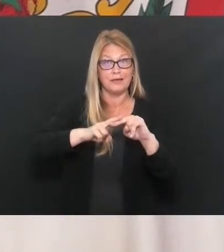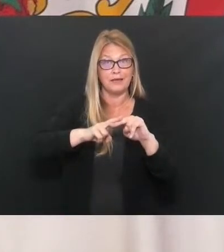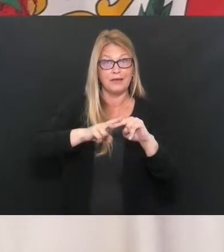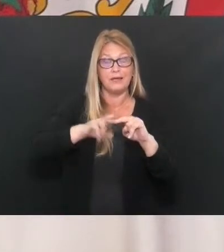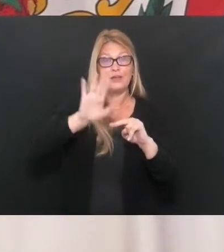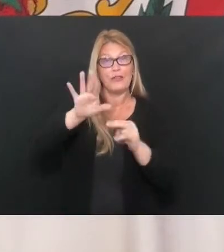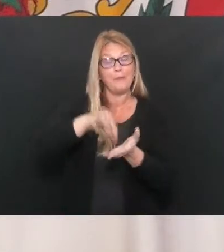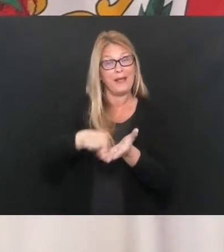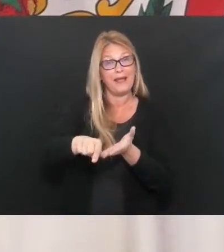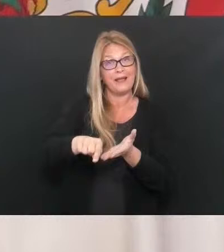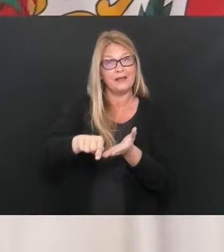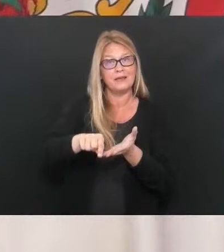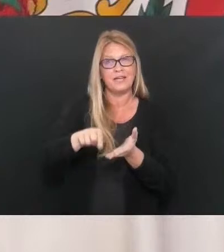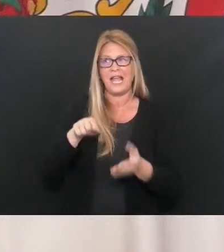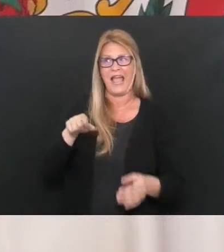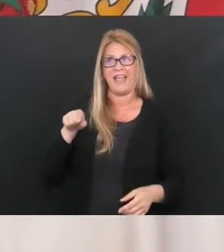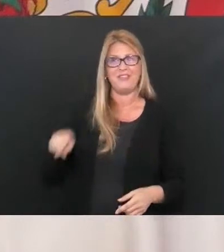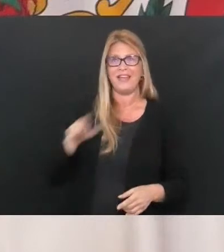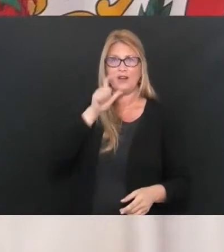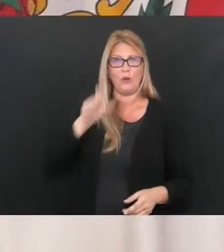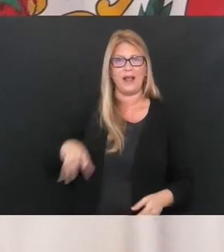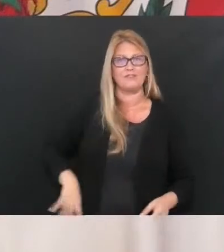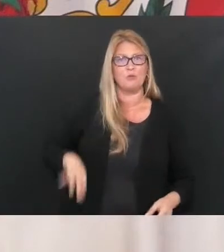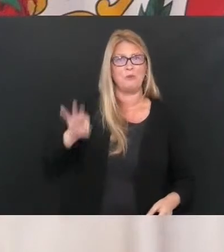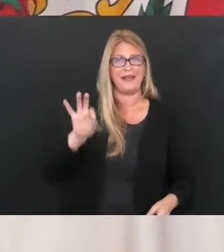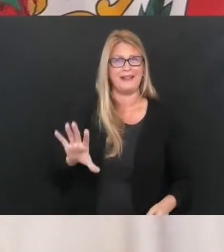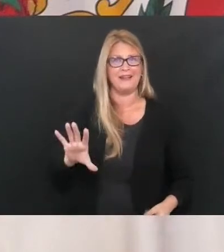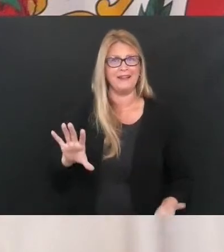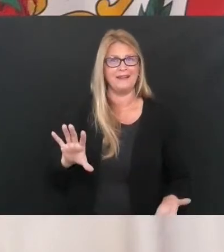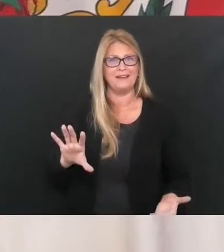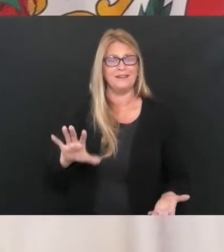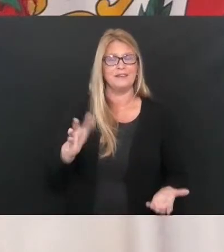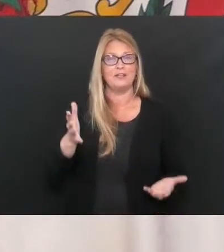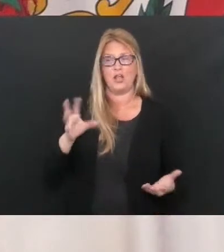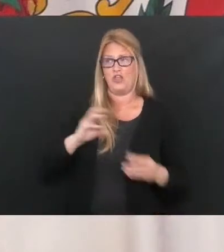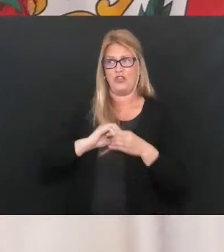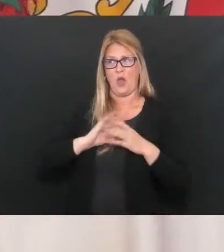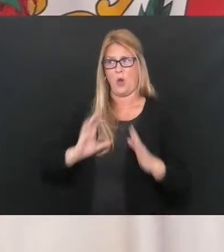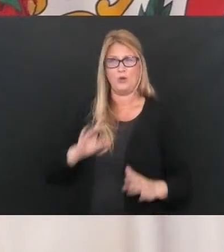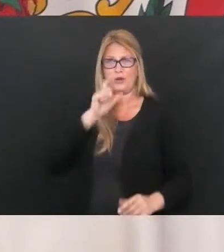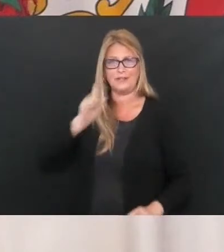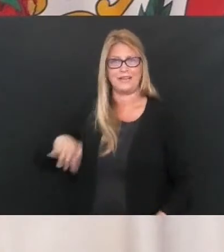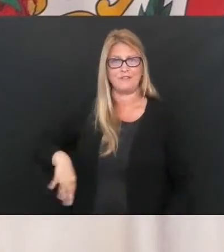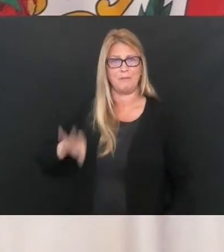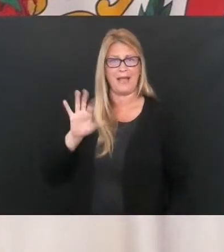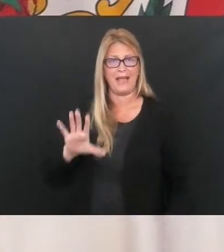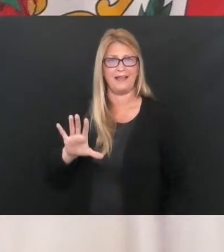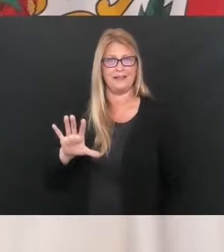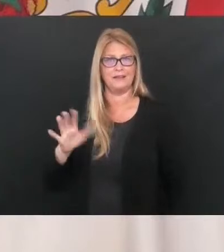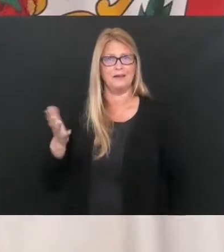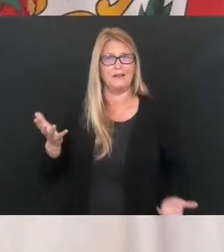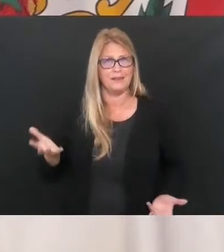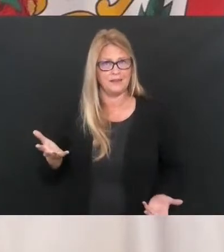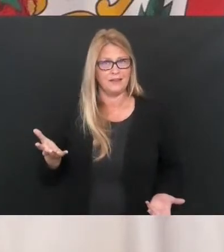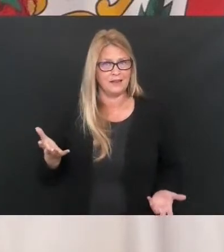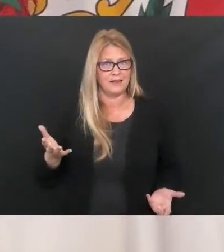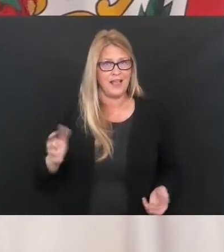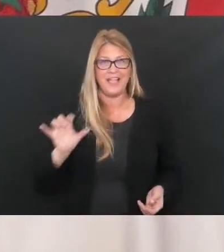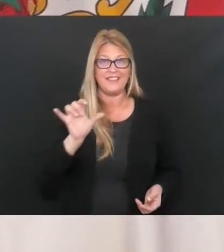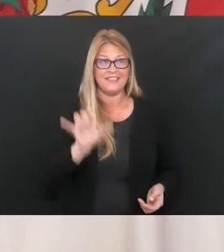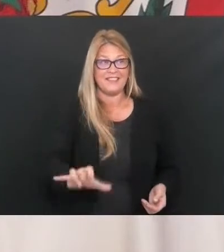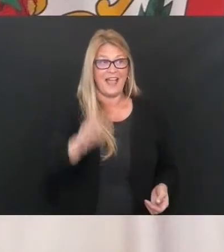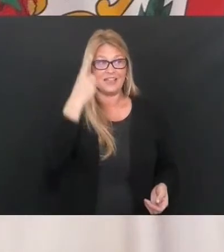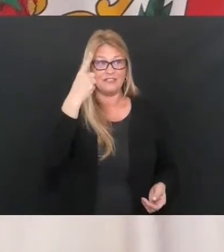raise, and you don't have to pay for it. You don't have, the owner doesn't have to pay for it. It's all